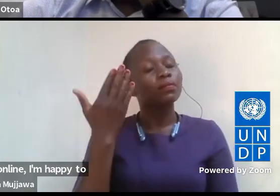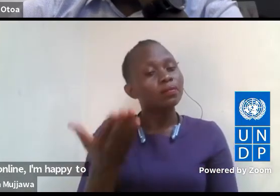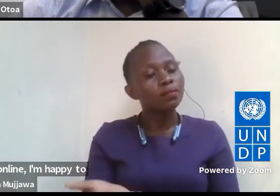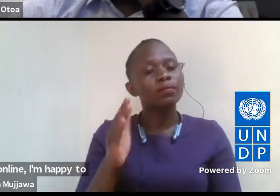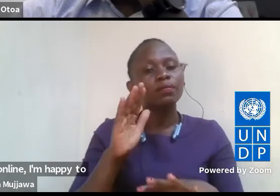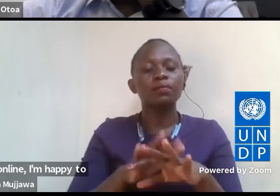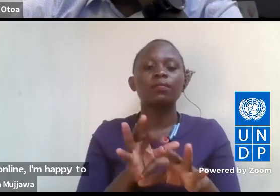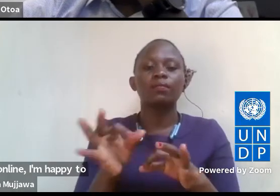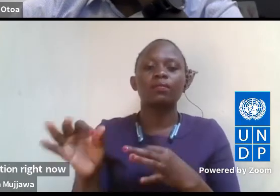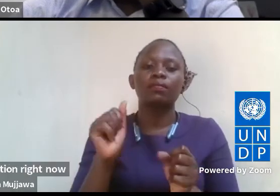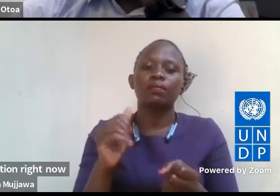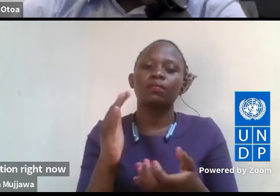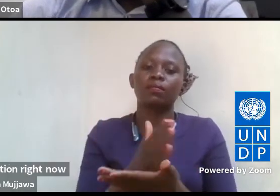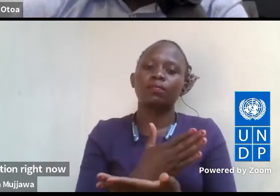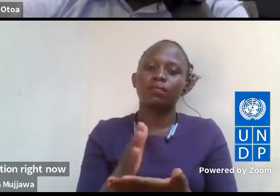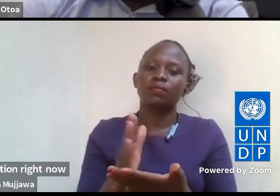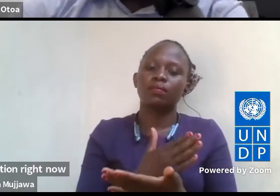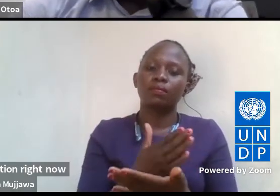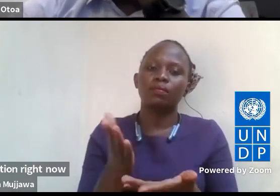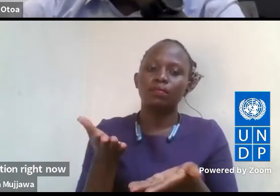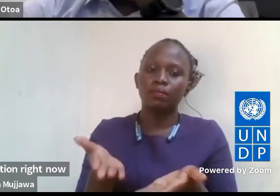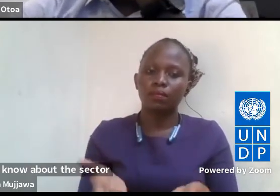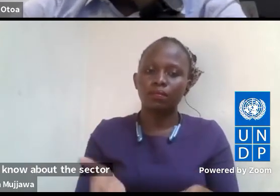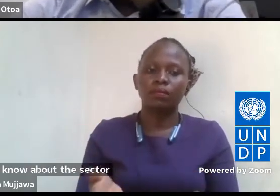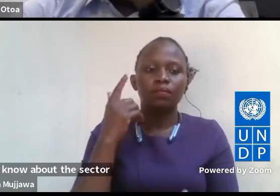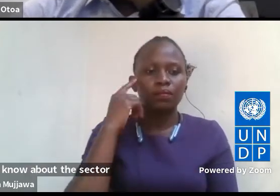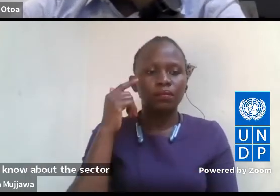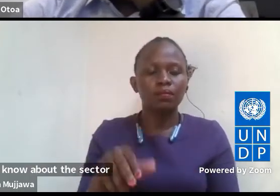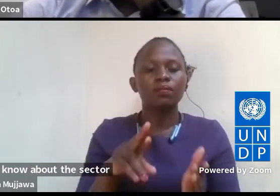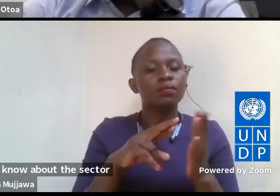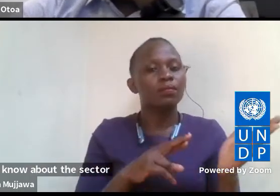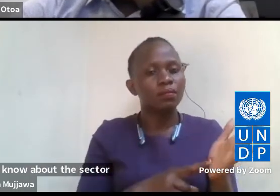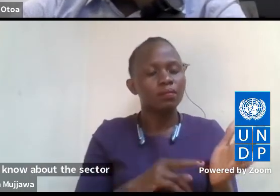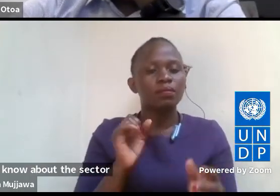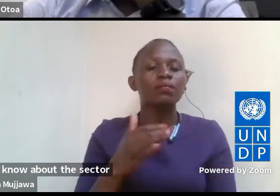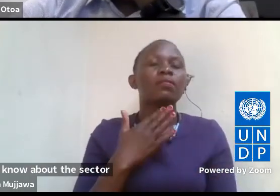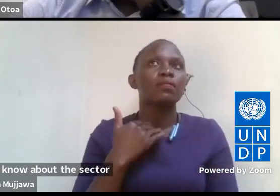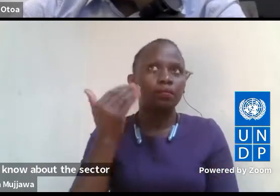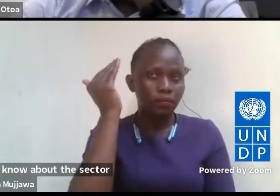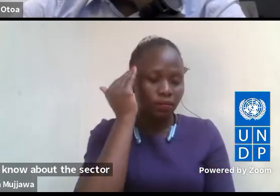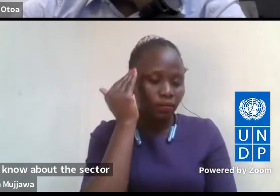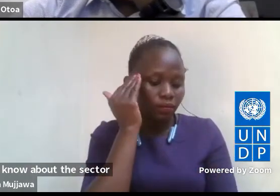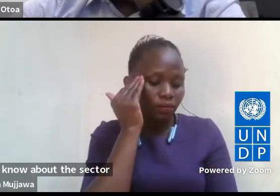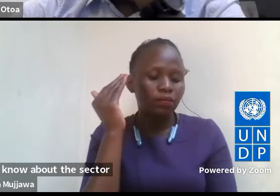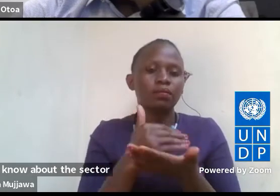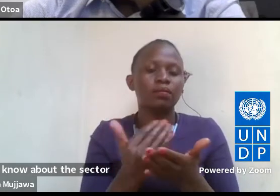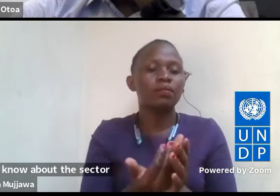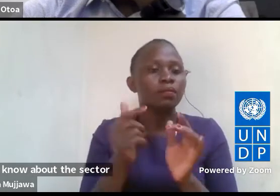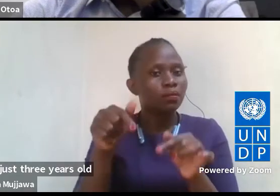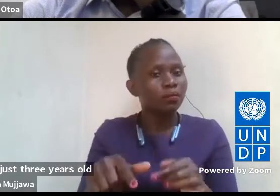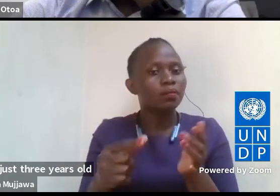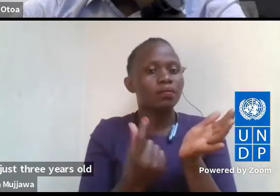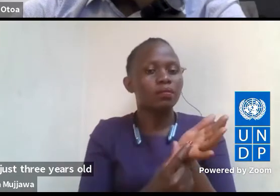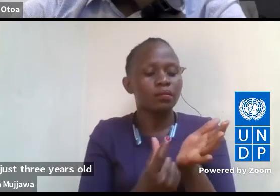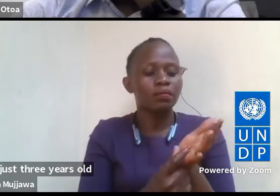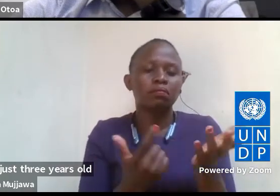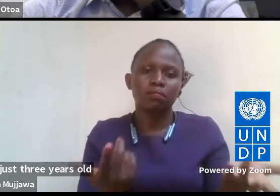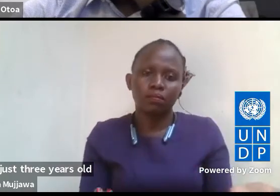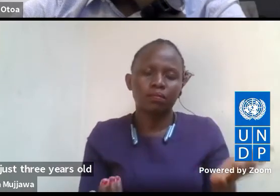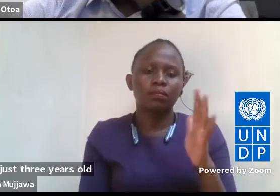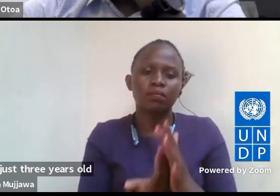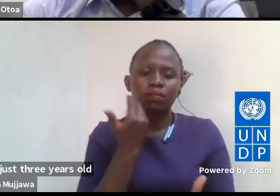for that report. So if you want to know about this sector in Uganda, it's a very fresh report, just 2 years old. It has the